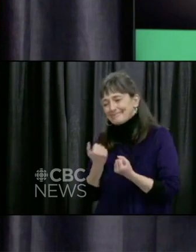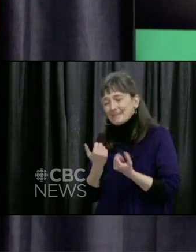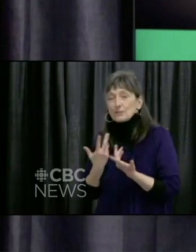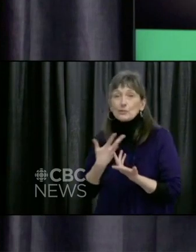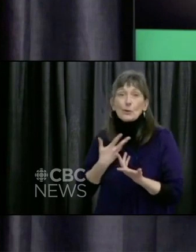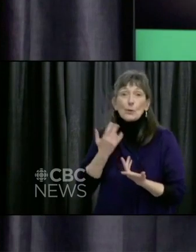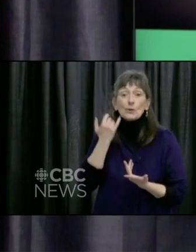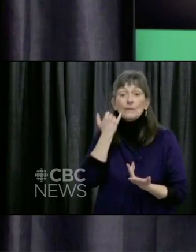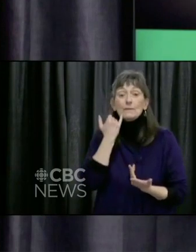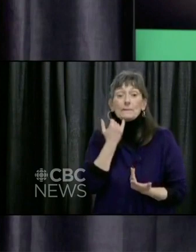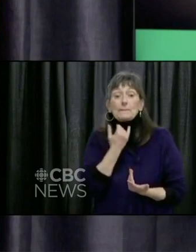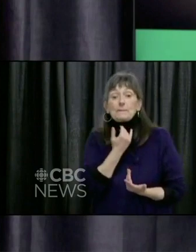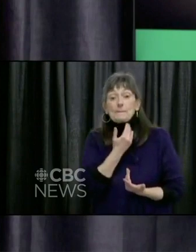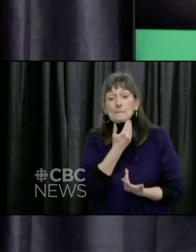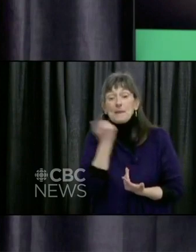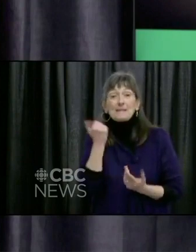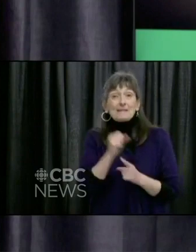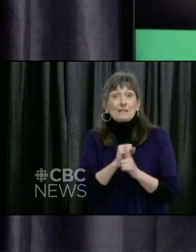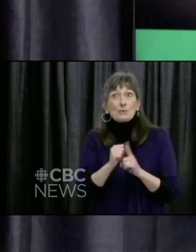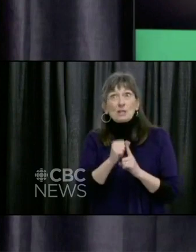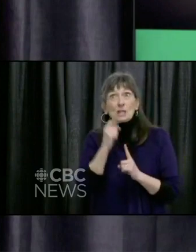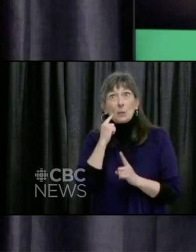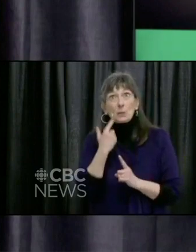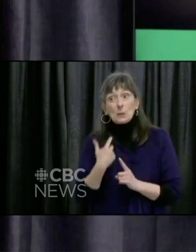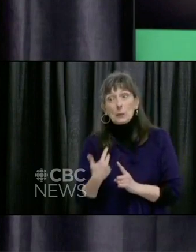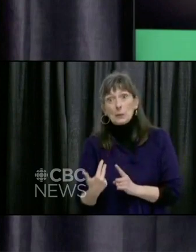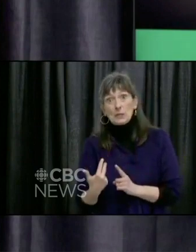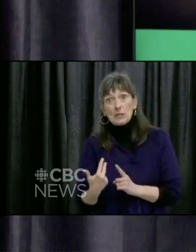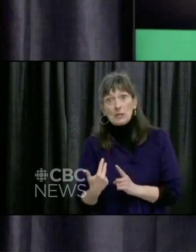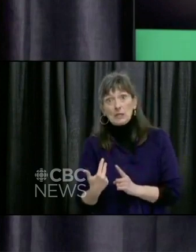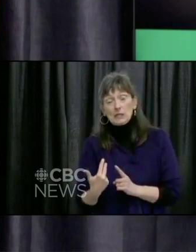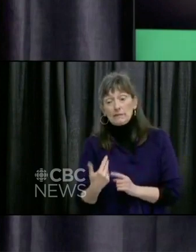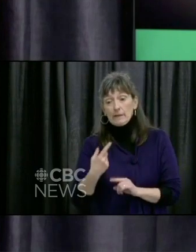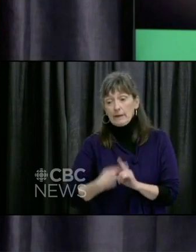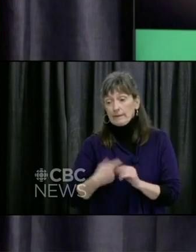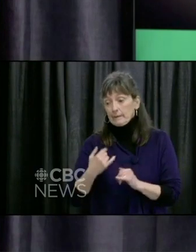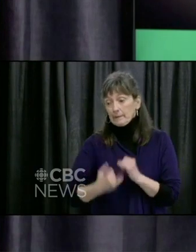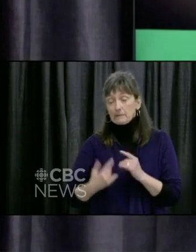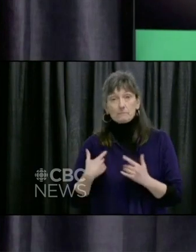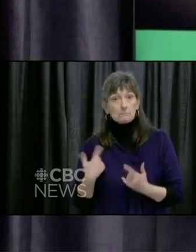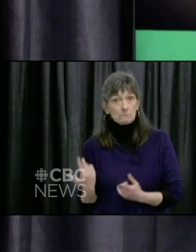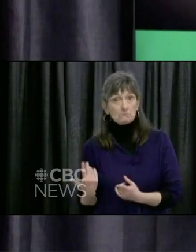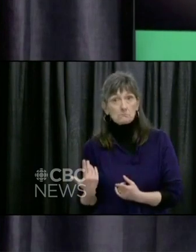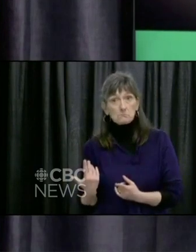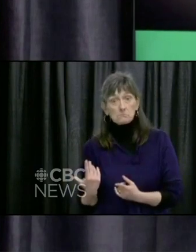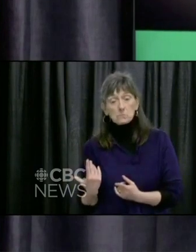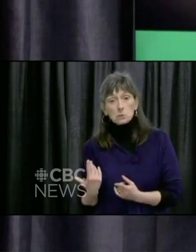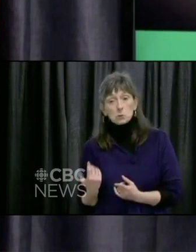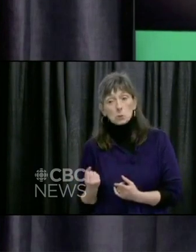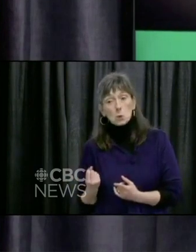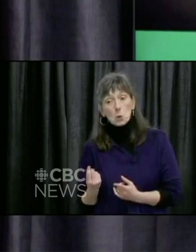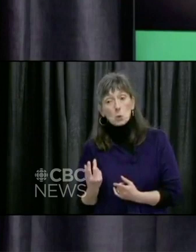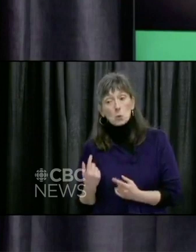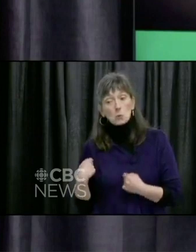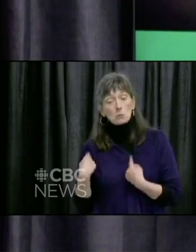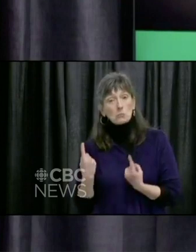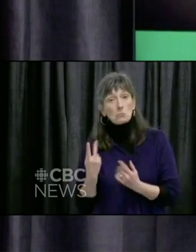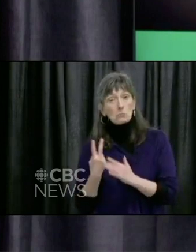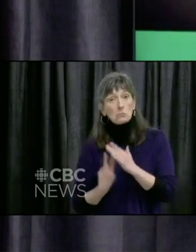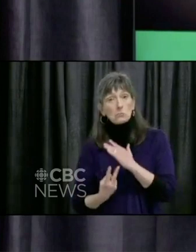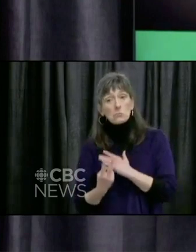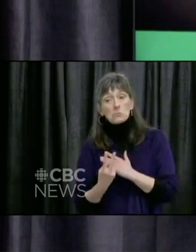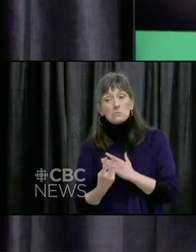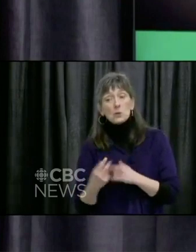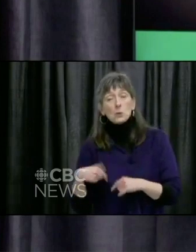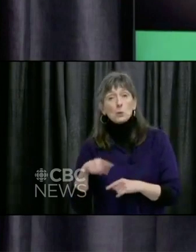scenario would have been 9. There's 3, and we're nearing the end of the month. And so you can see that most of the projections have overestimated the